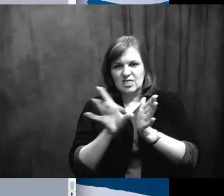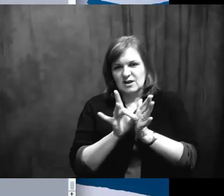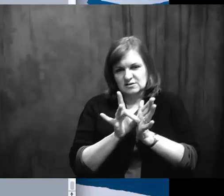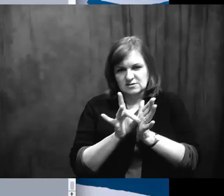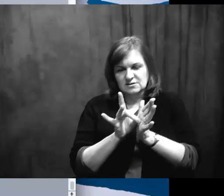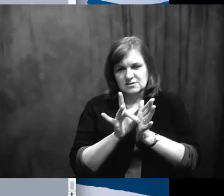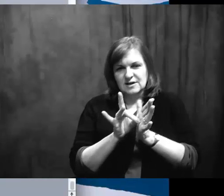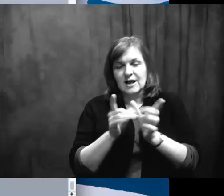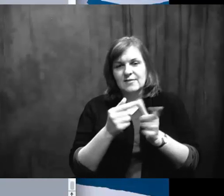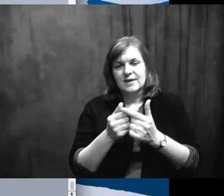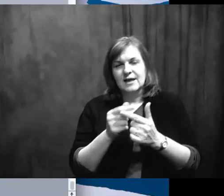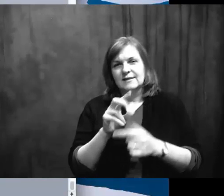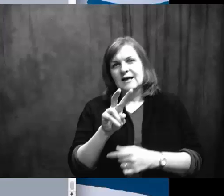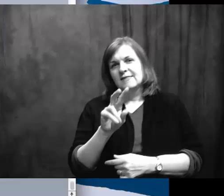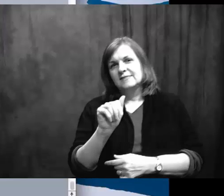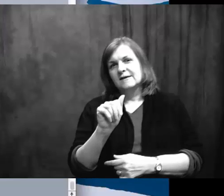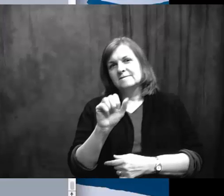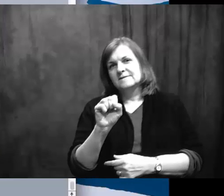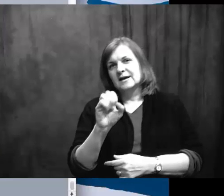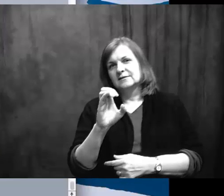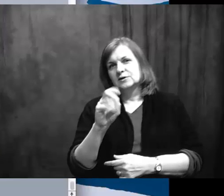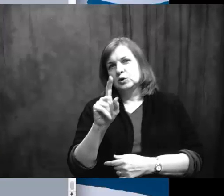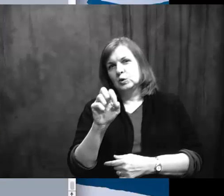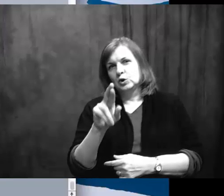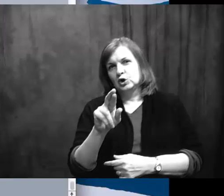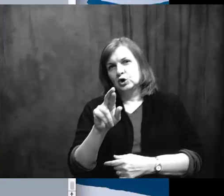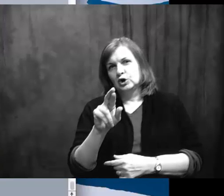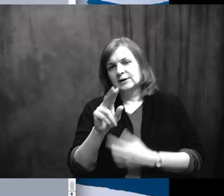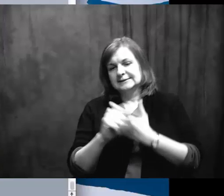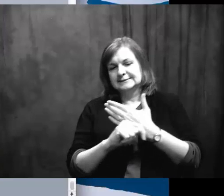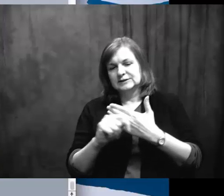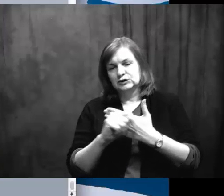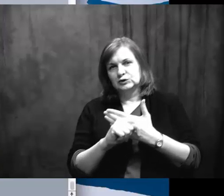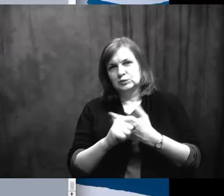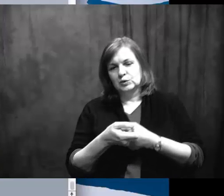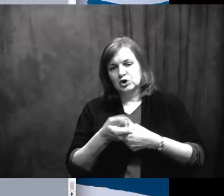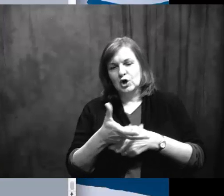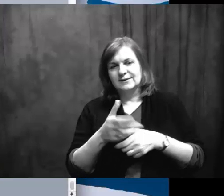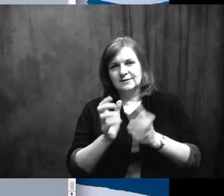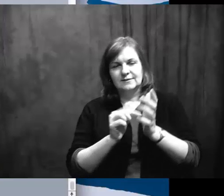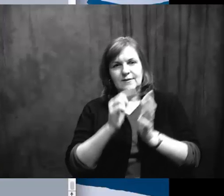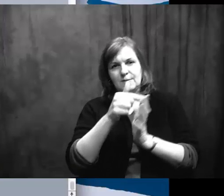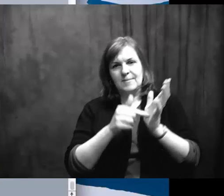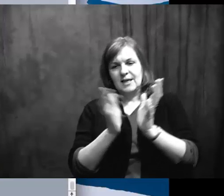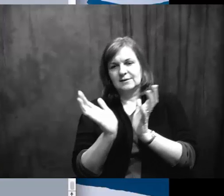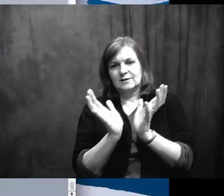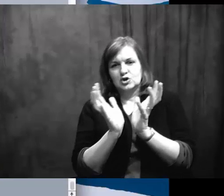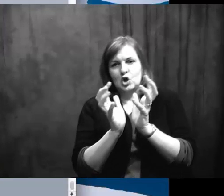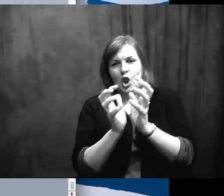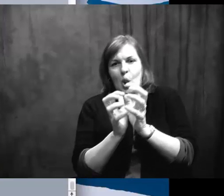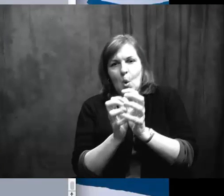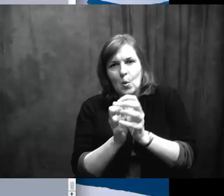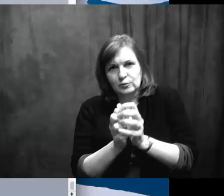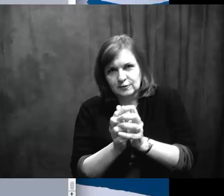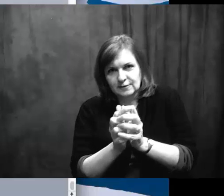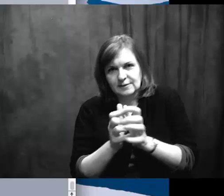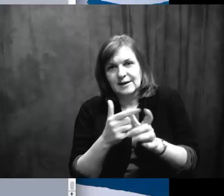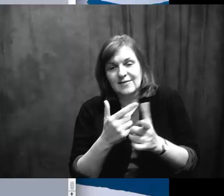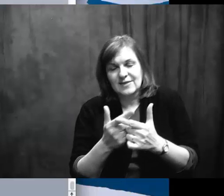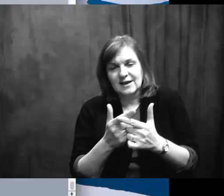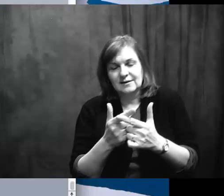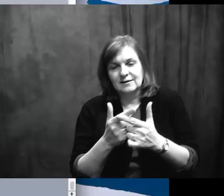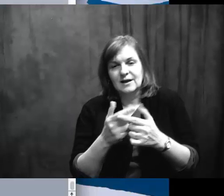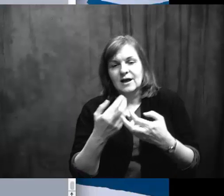this sticky surface, and it actually uses its vascular tissue to close around and surround this organism, and